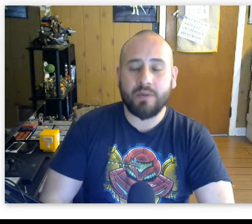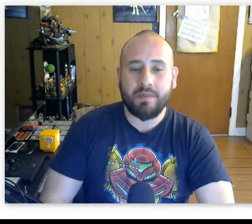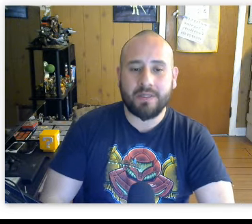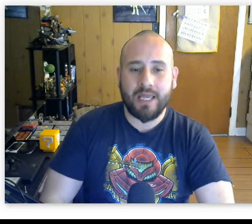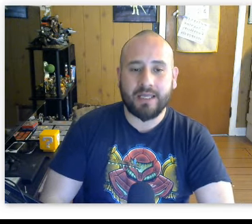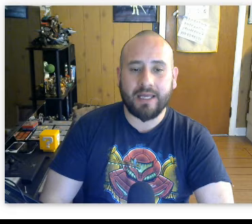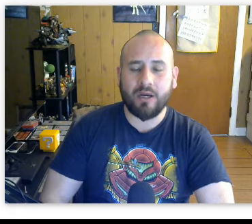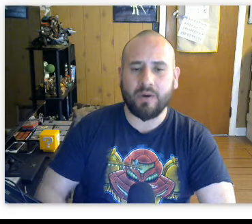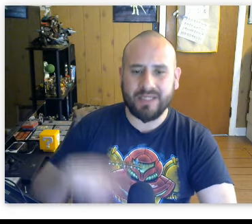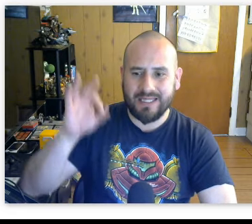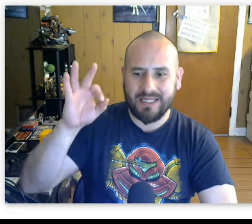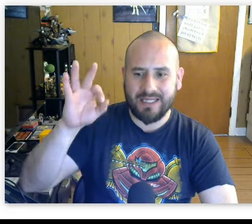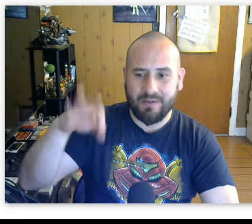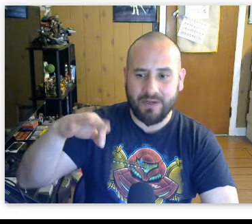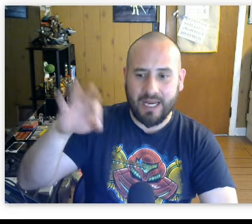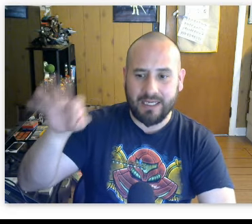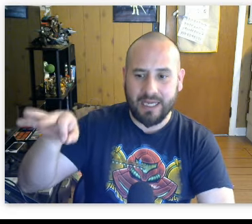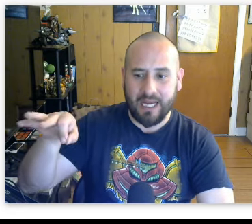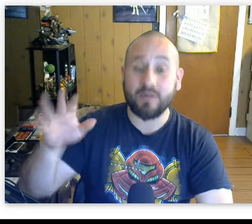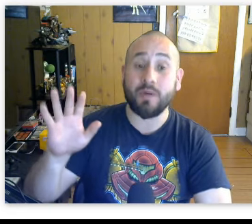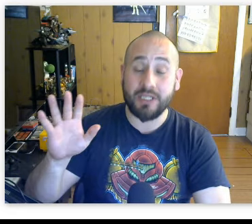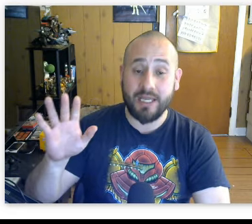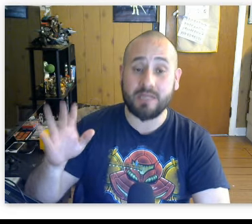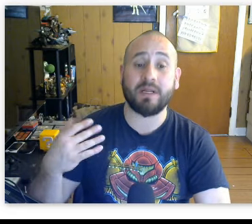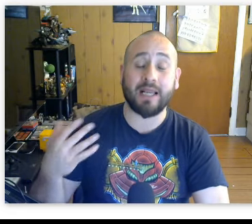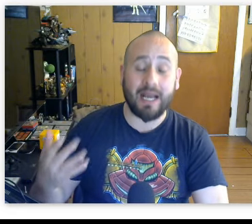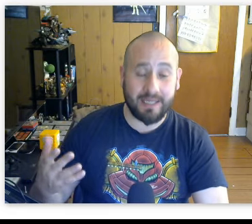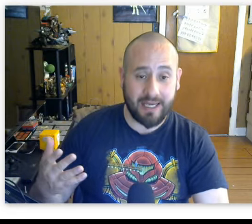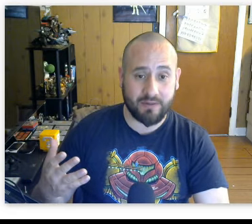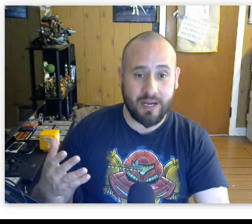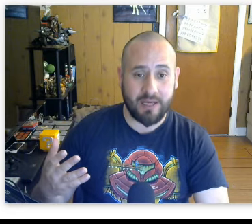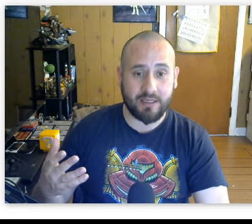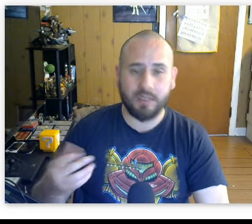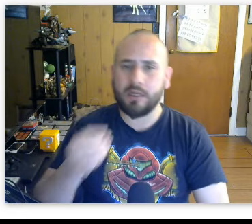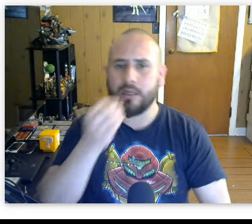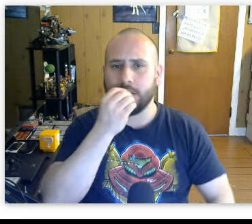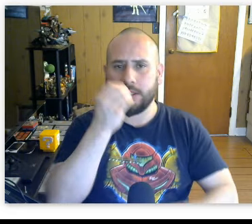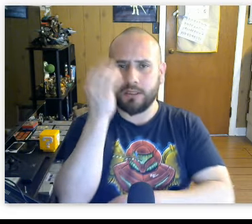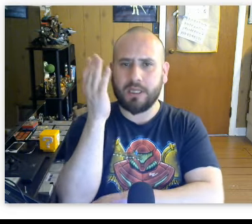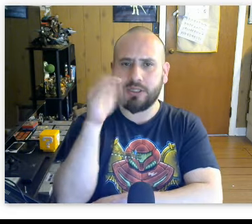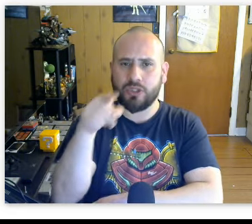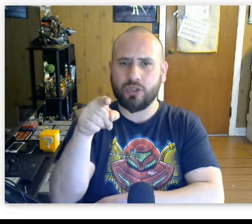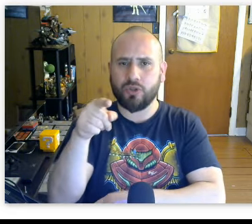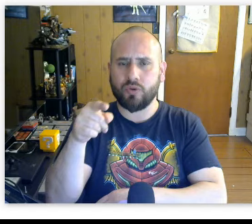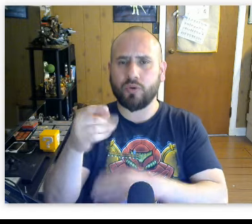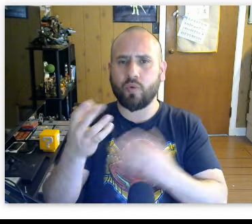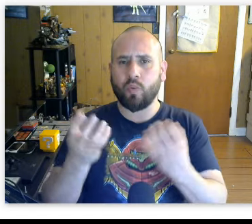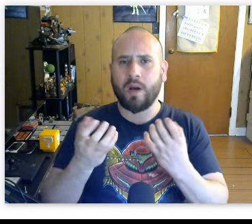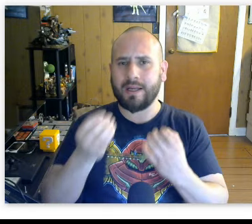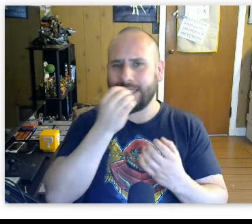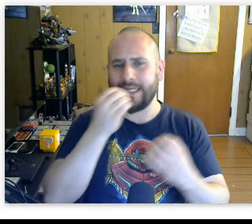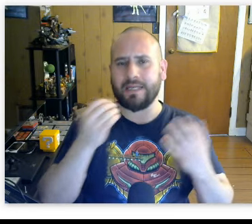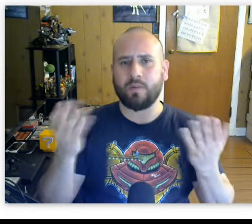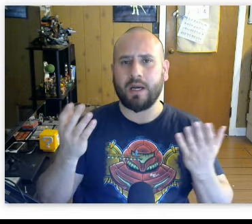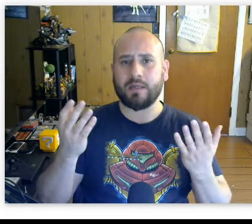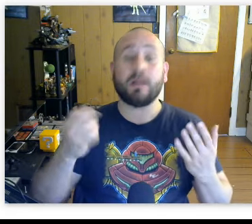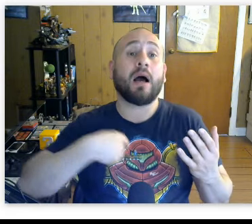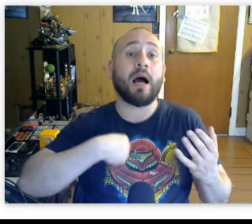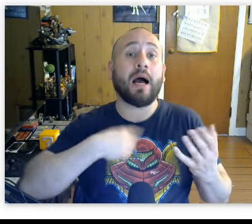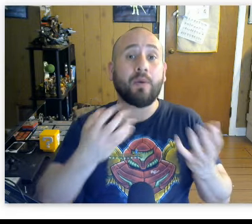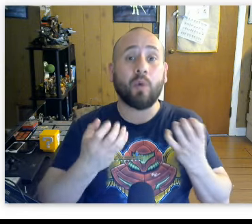of you might be saying like, "Oh, isn't this the sign for 99?" Which it is, but context, right? Lunch you want eat